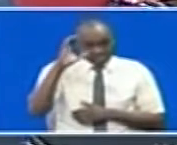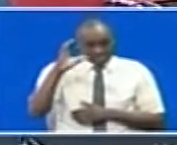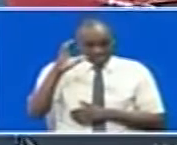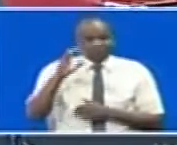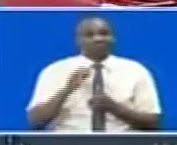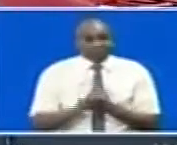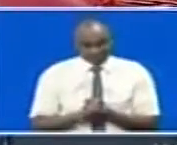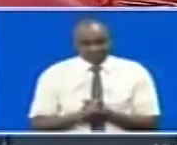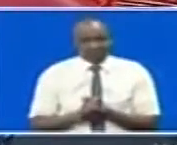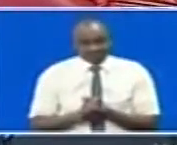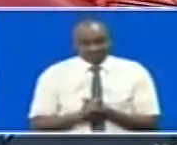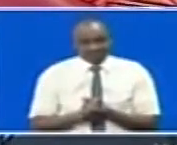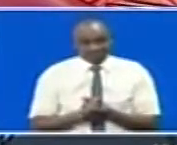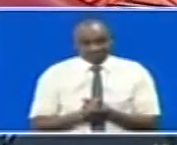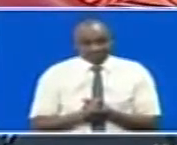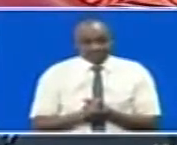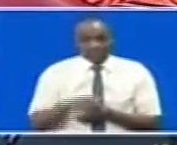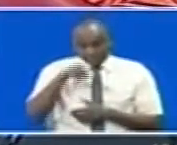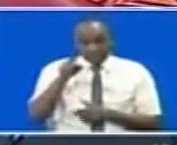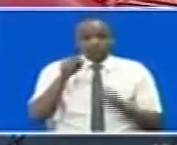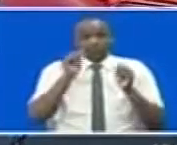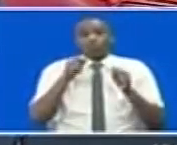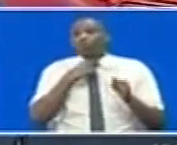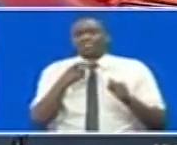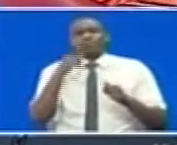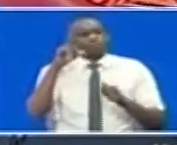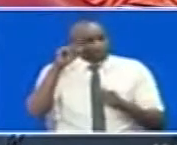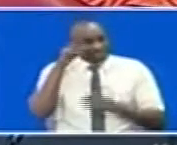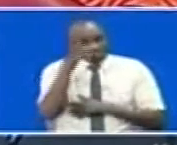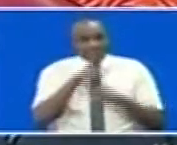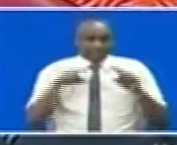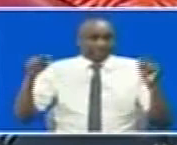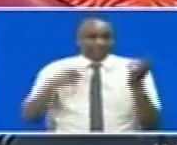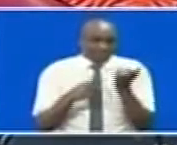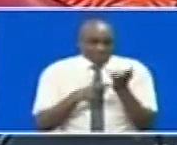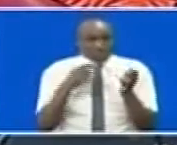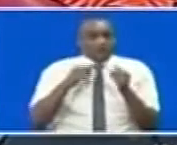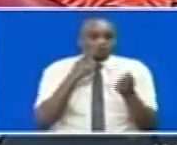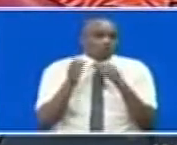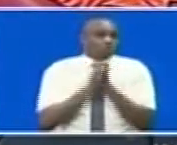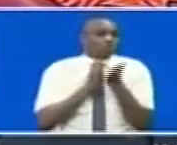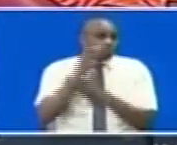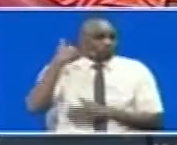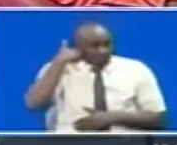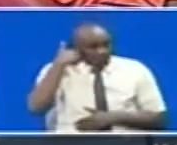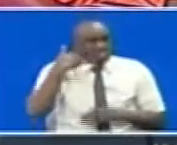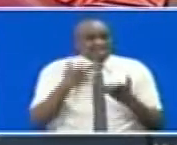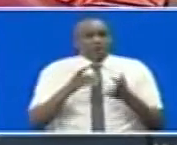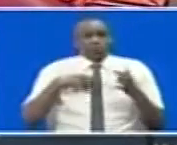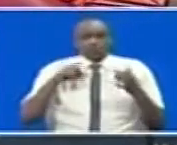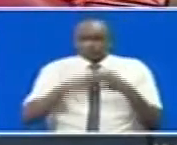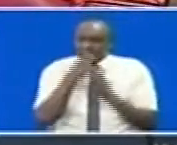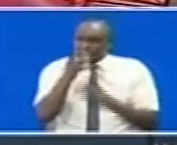Cohesion Integration Commission. He was supposed to be at our Mombasa studios, but he'll join us on phone now. To start off